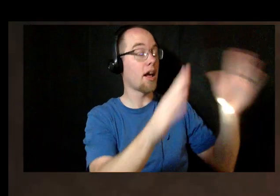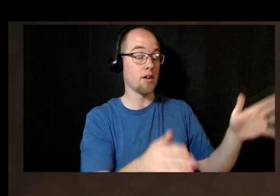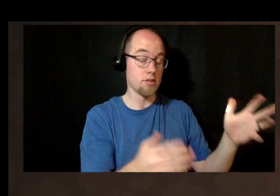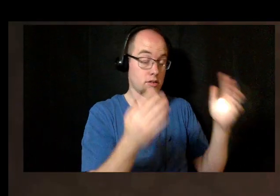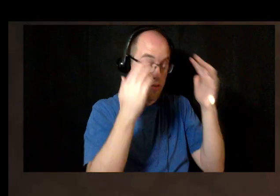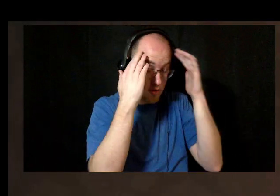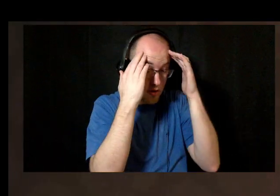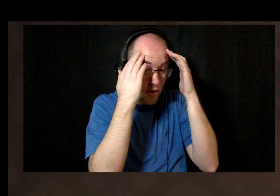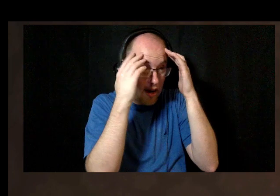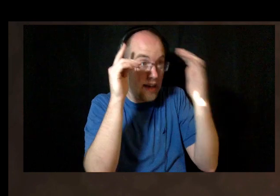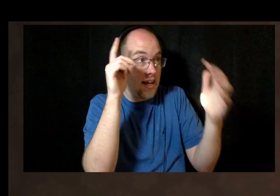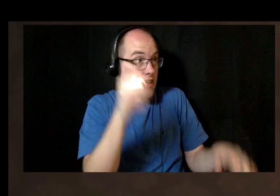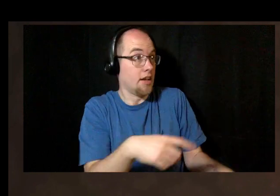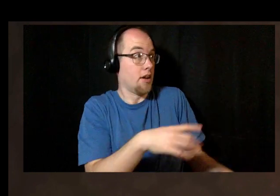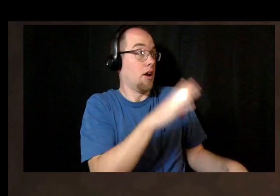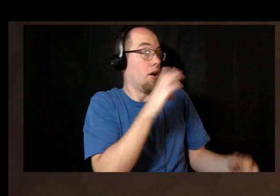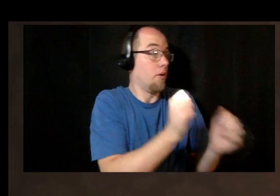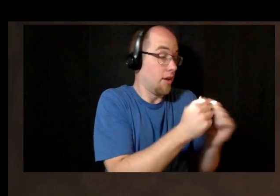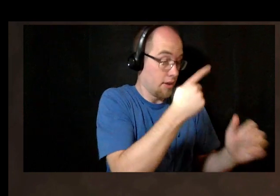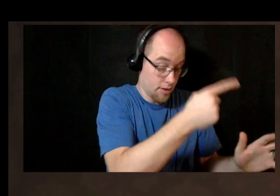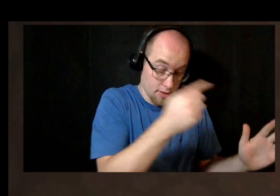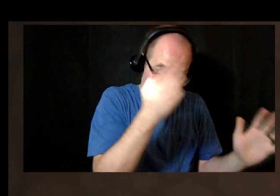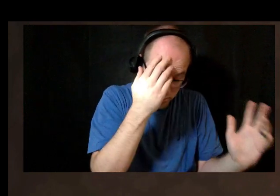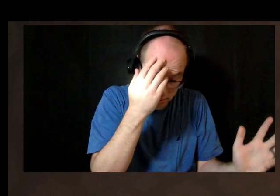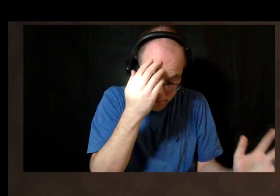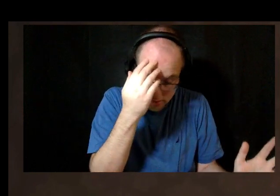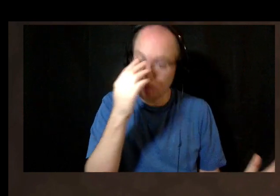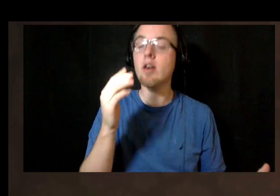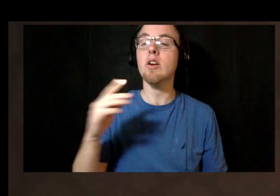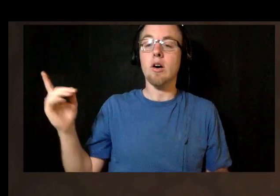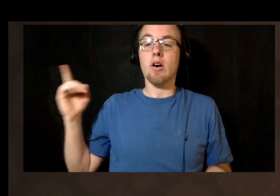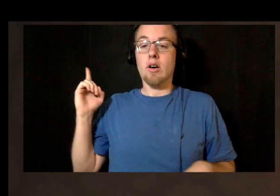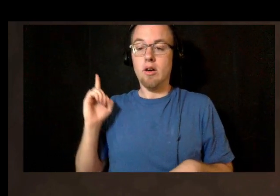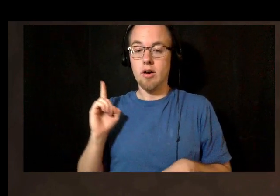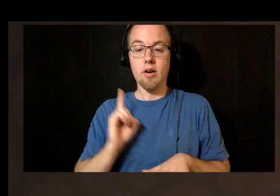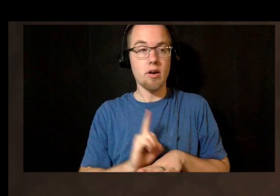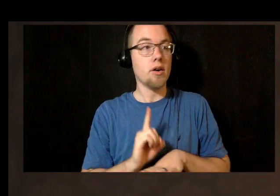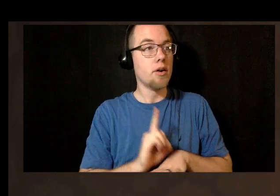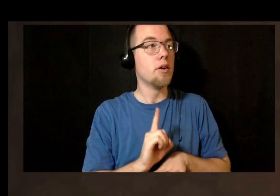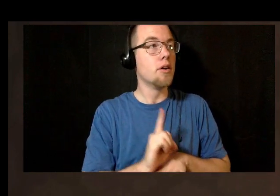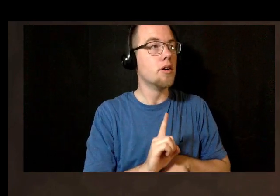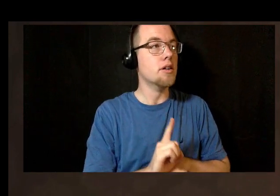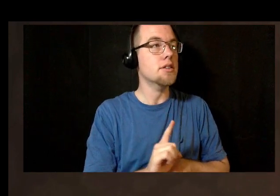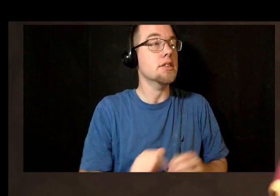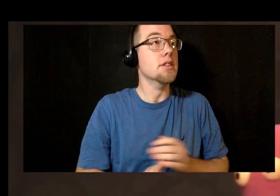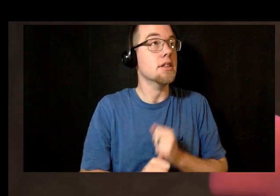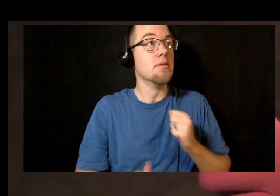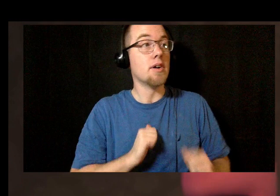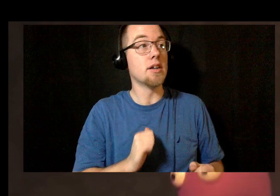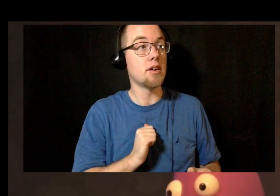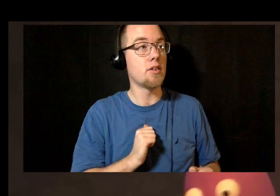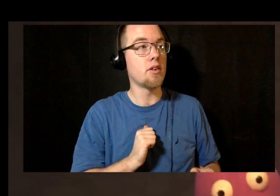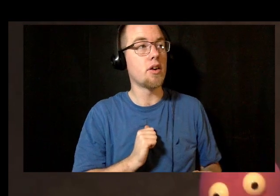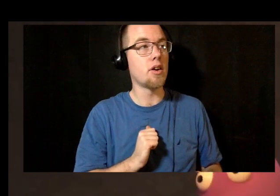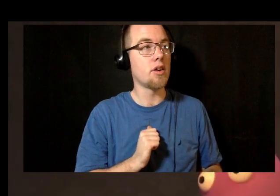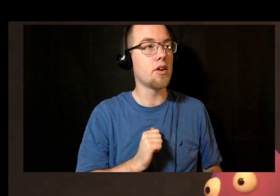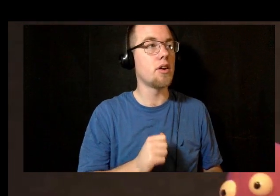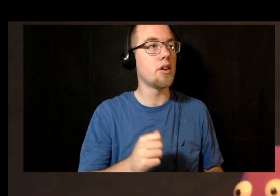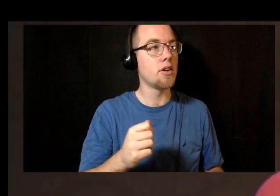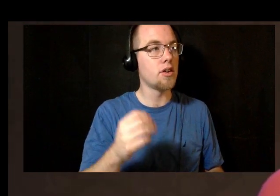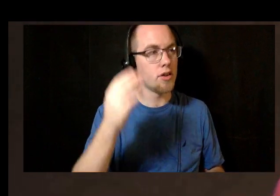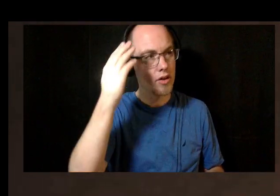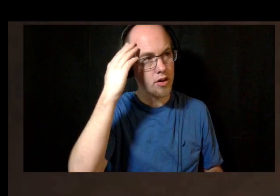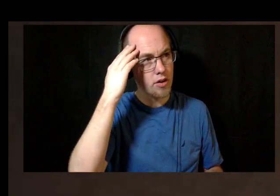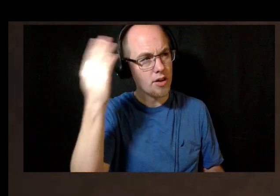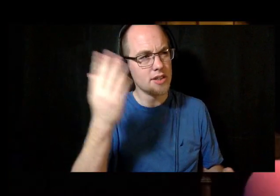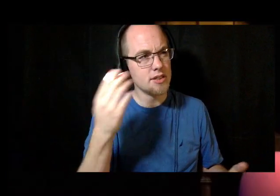fuck, I'm going to have to talk to Morgan. So I got out, I walked up the driveway, shitting myself. You know when someone does something really violent